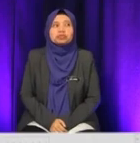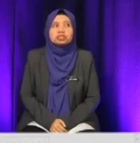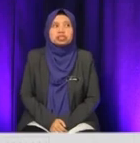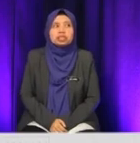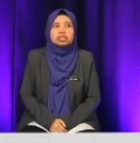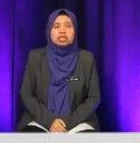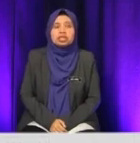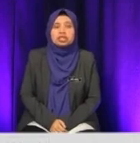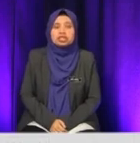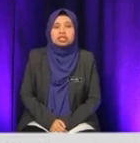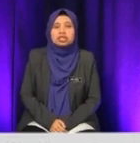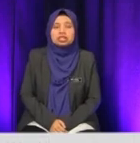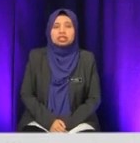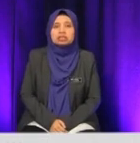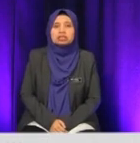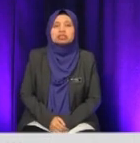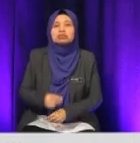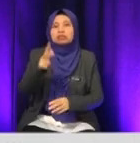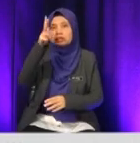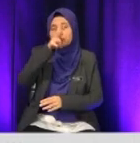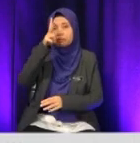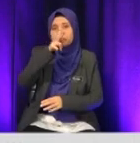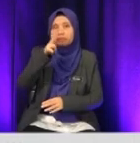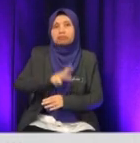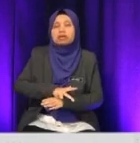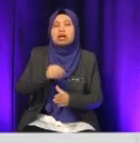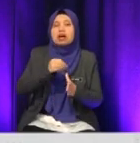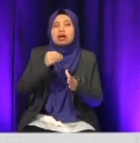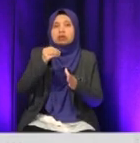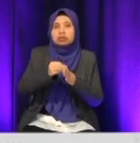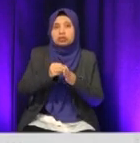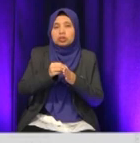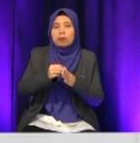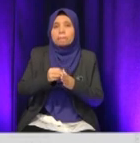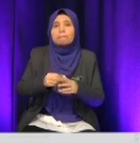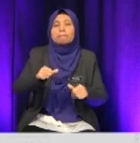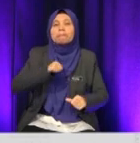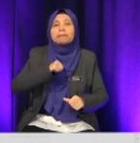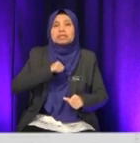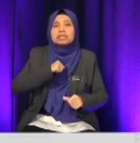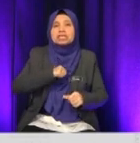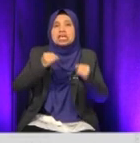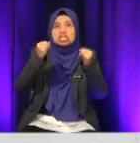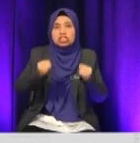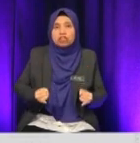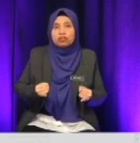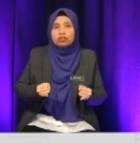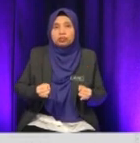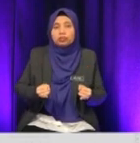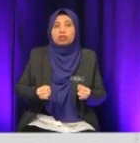services provided by the government or private organization to help the individuals or families in